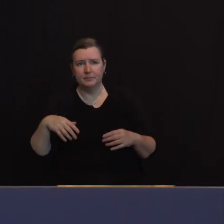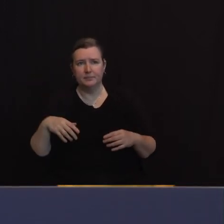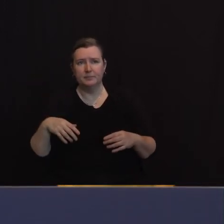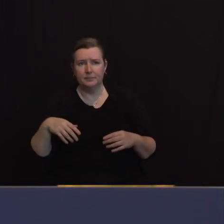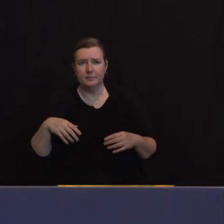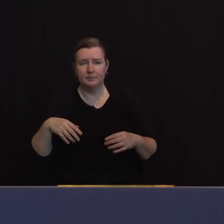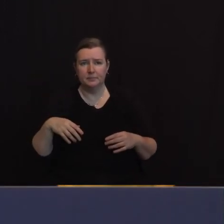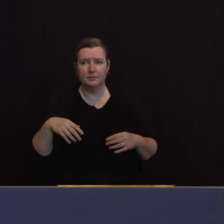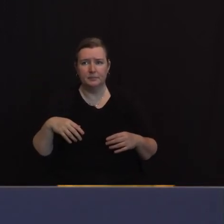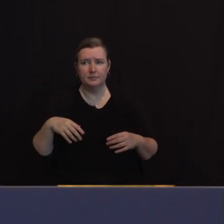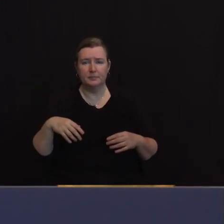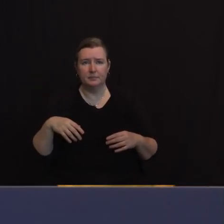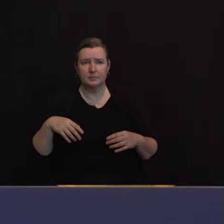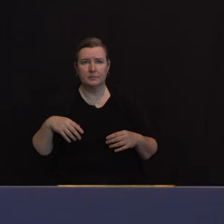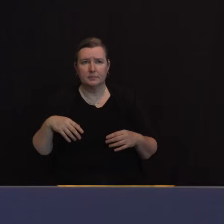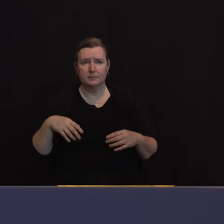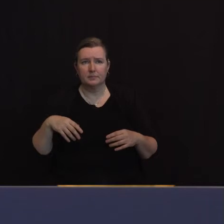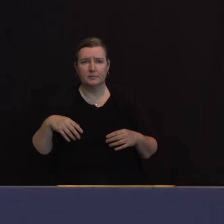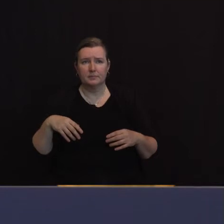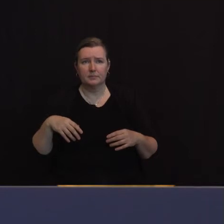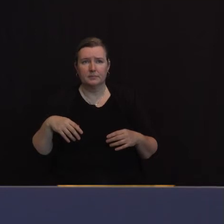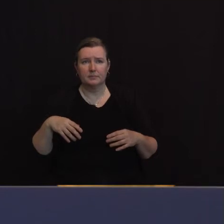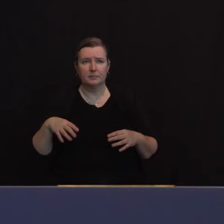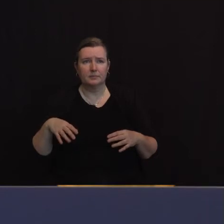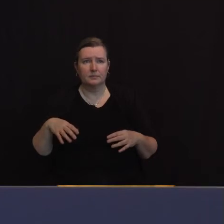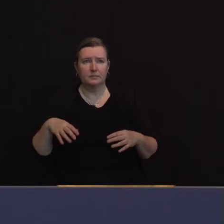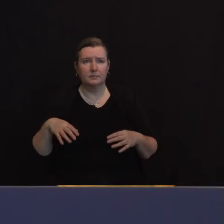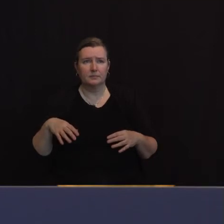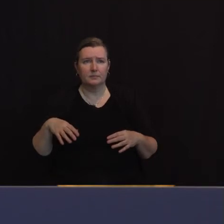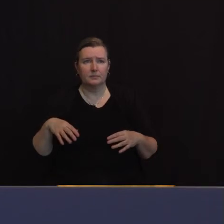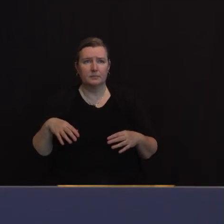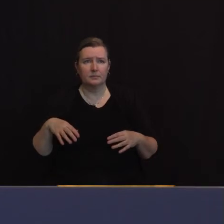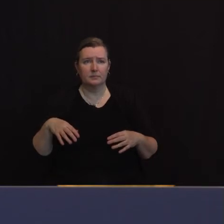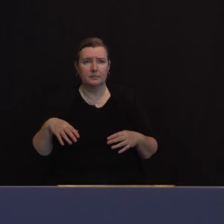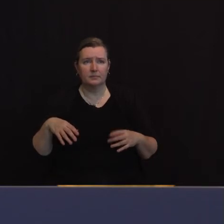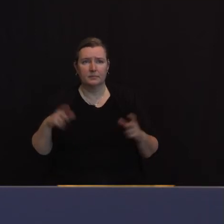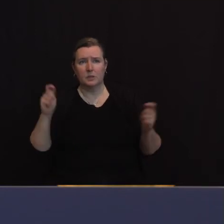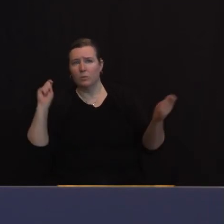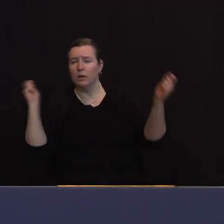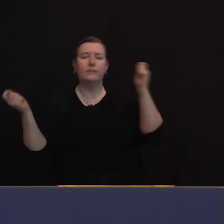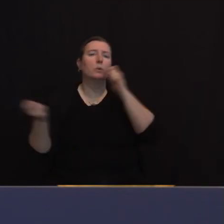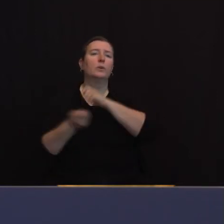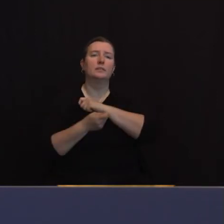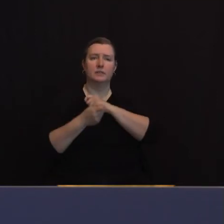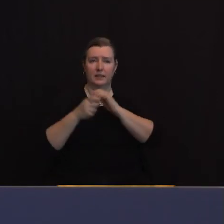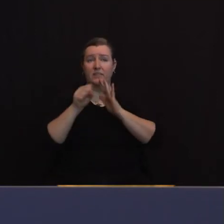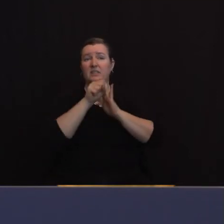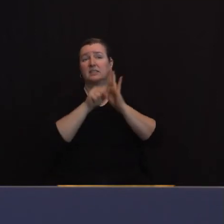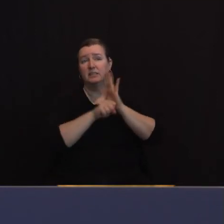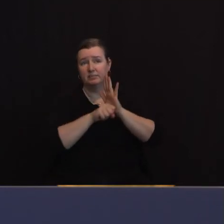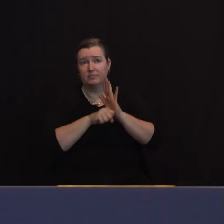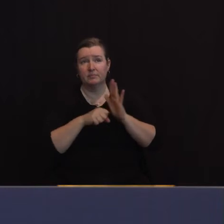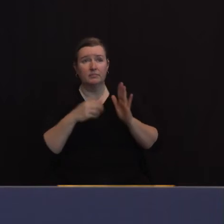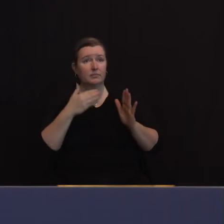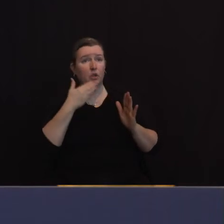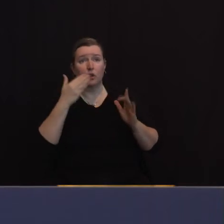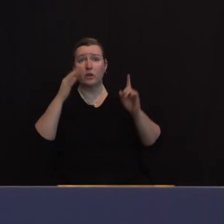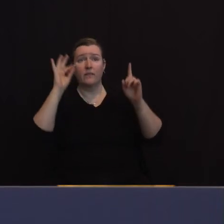doing a complete overhaul at the state level in the absence of a federal overhaul to the unemployment benefits